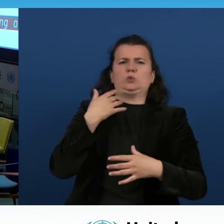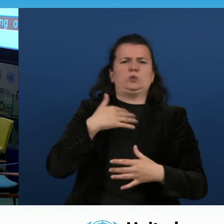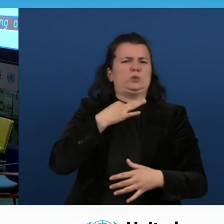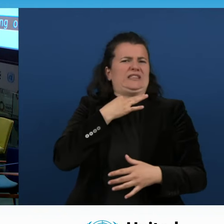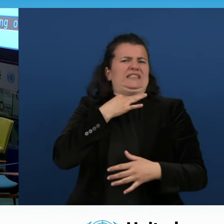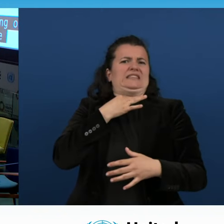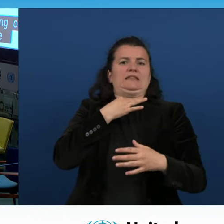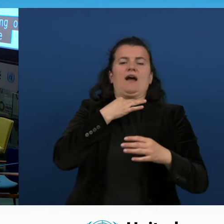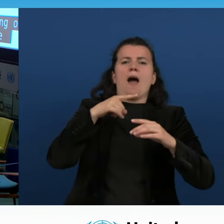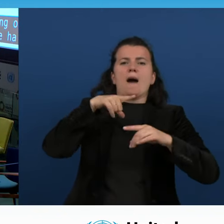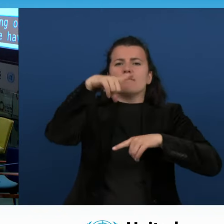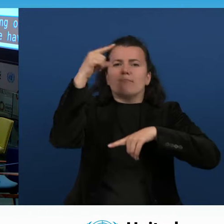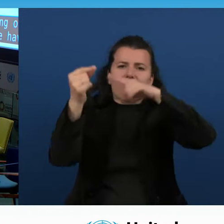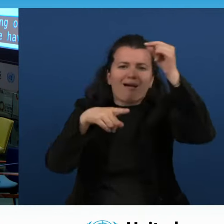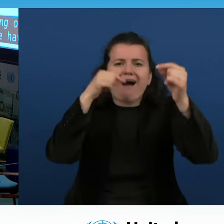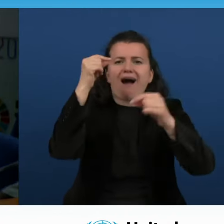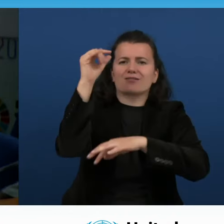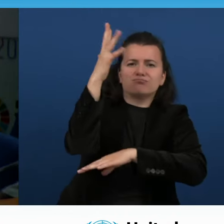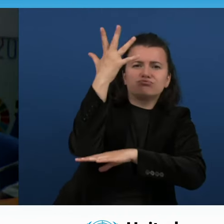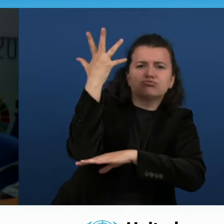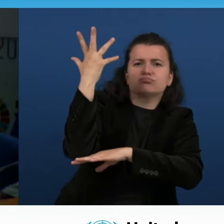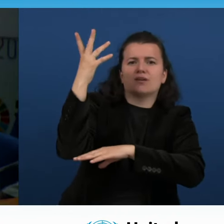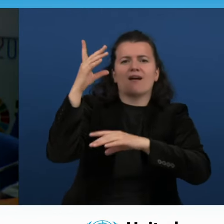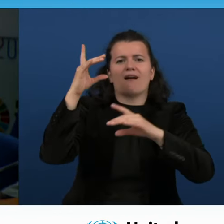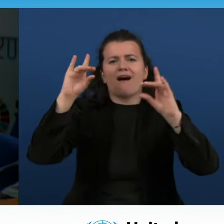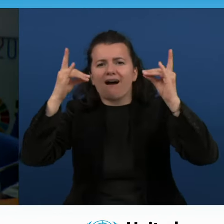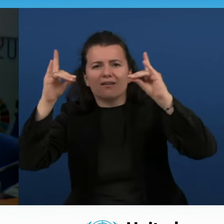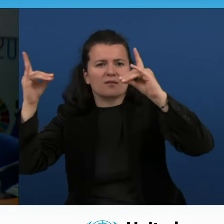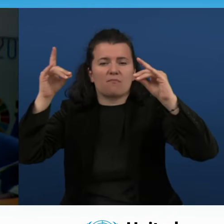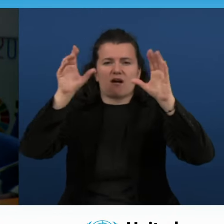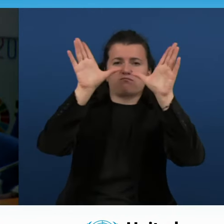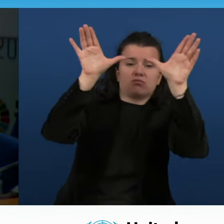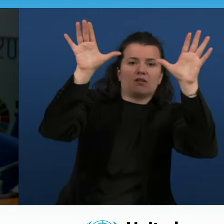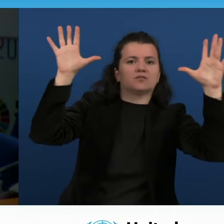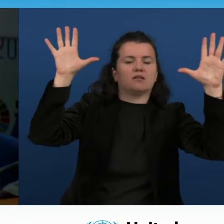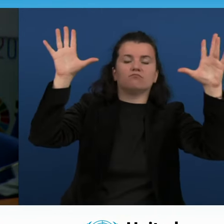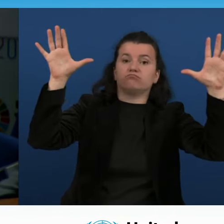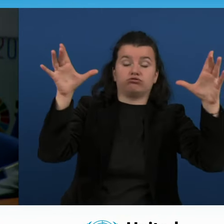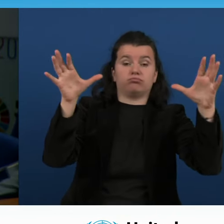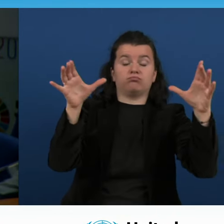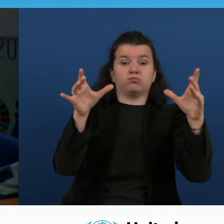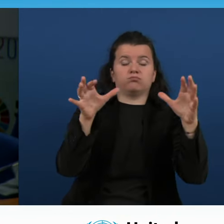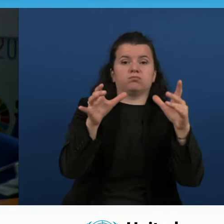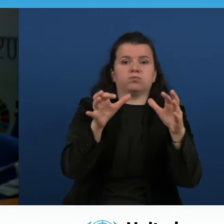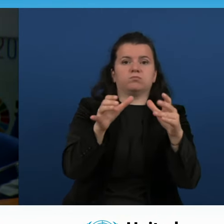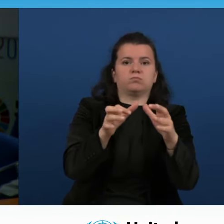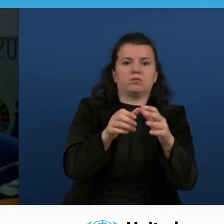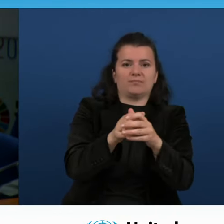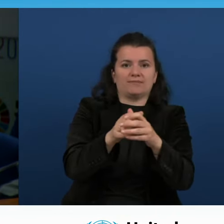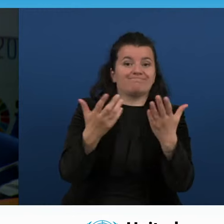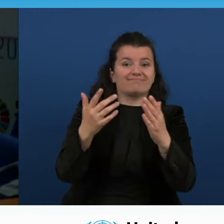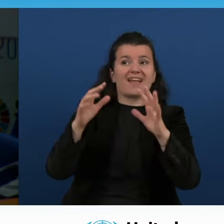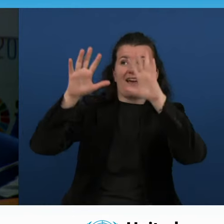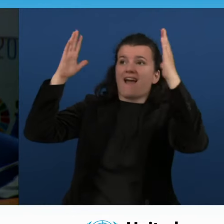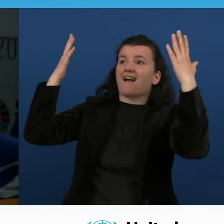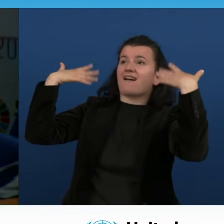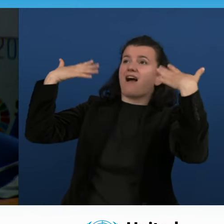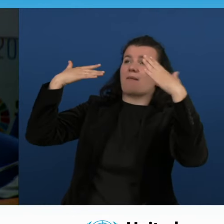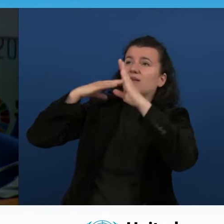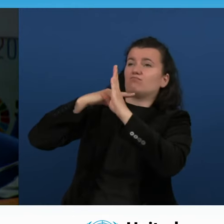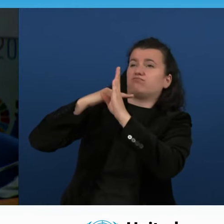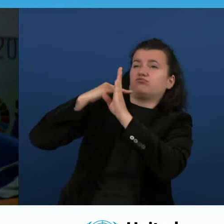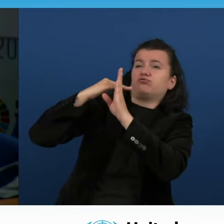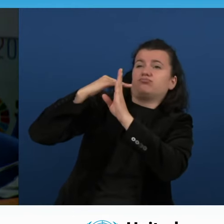want to continue to see biodiversity in our immediate future and not see the perils of climate change, we must ensure that the rights of indigenous